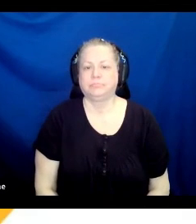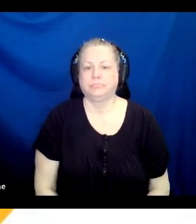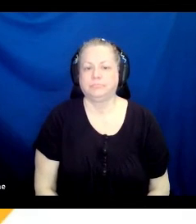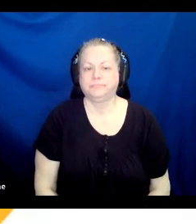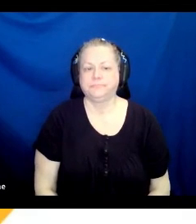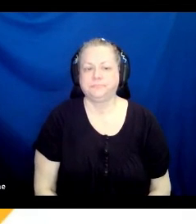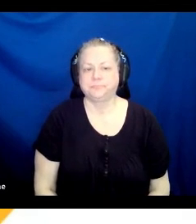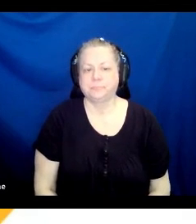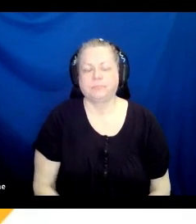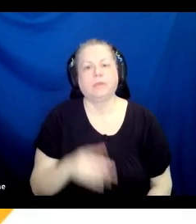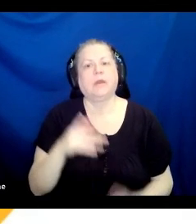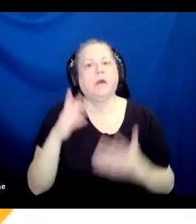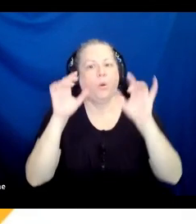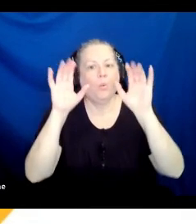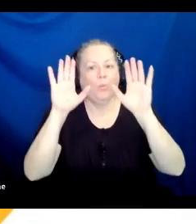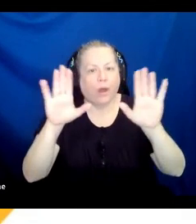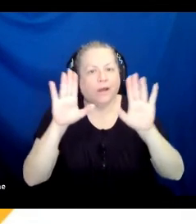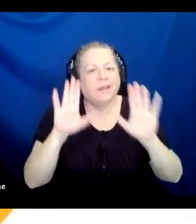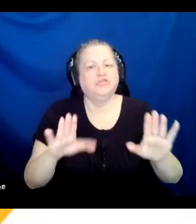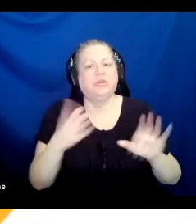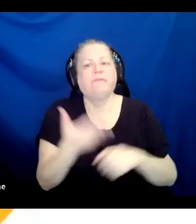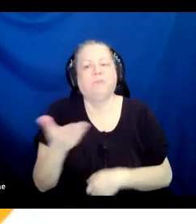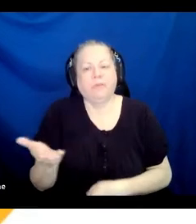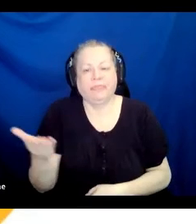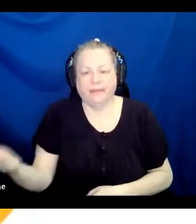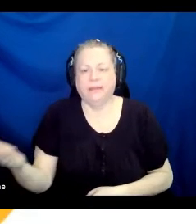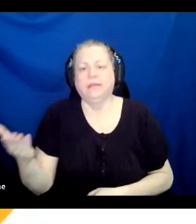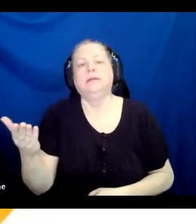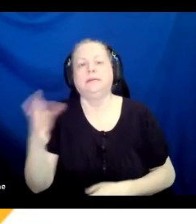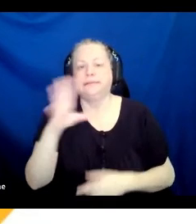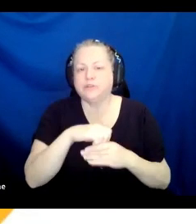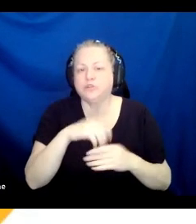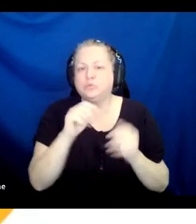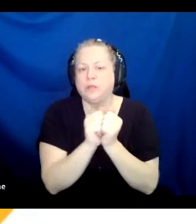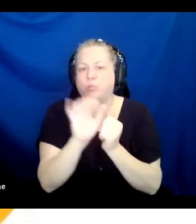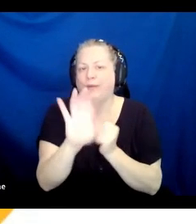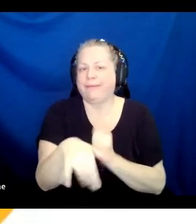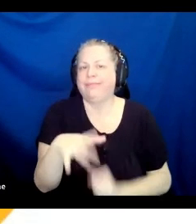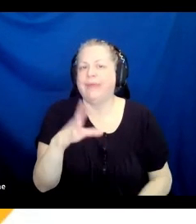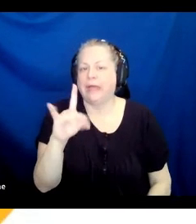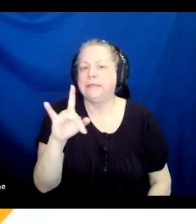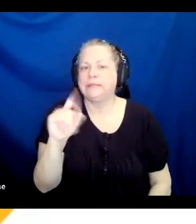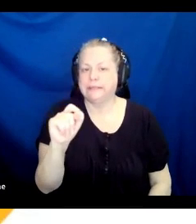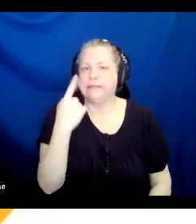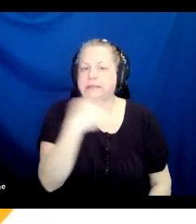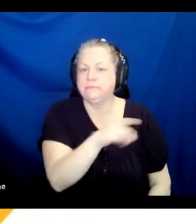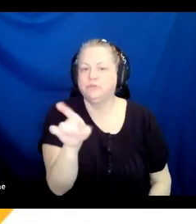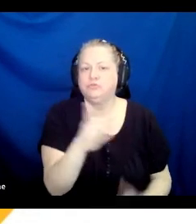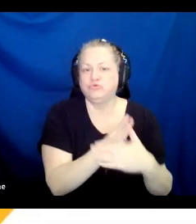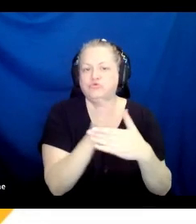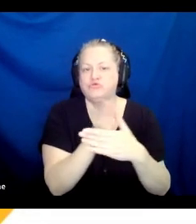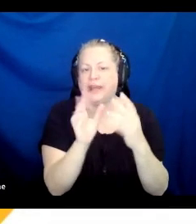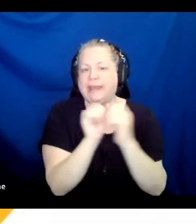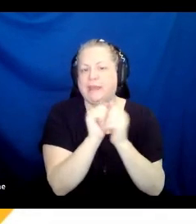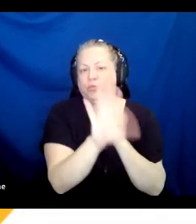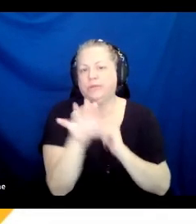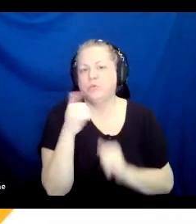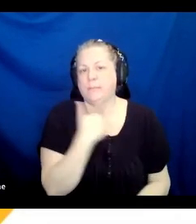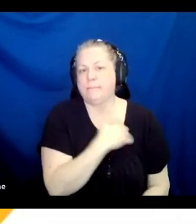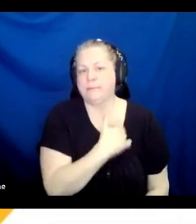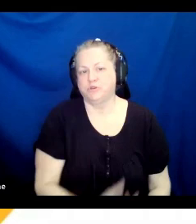some fantastic materials for you to share with your